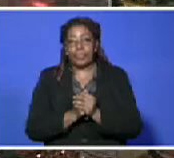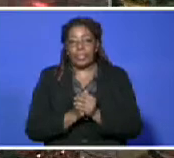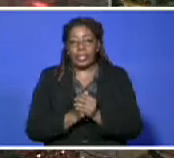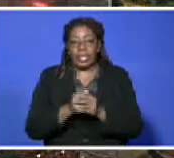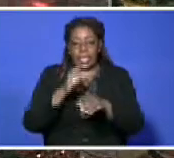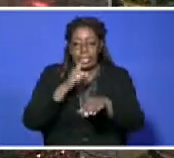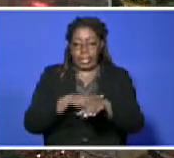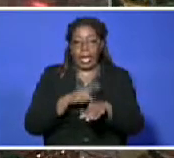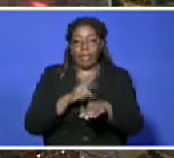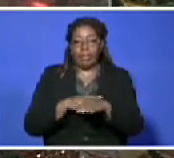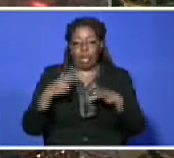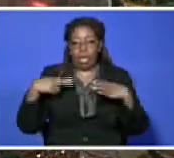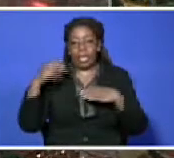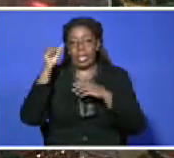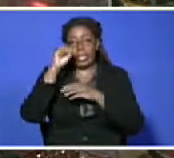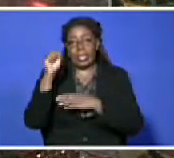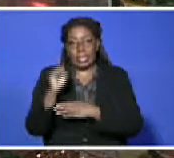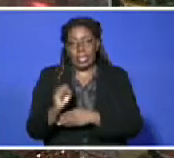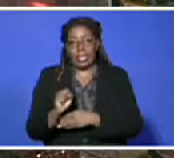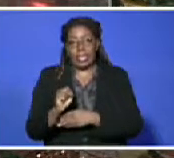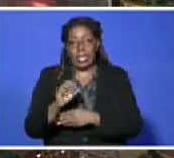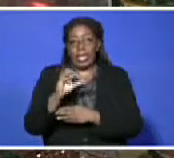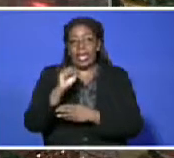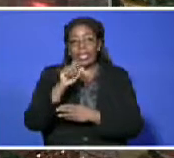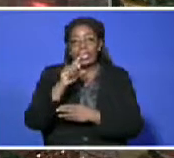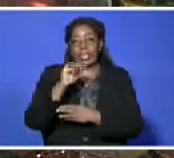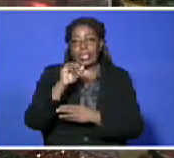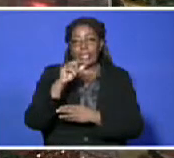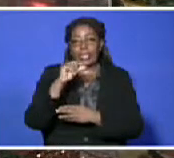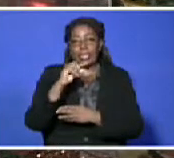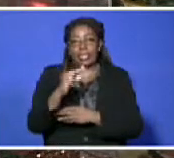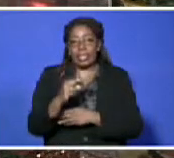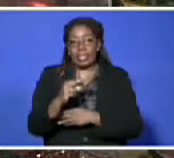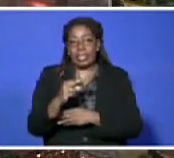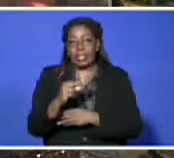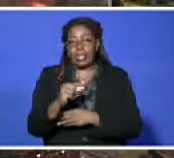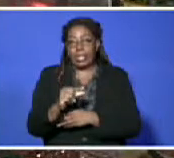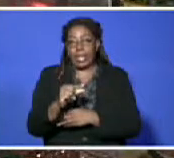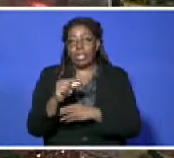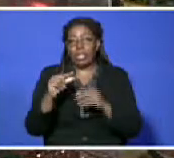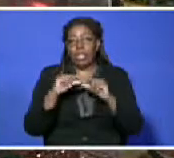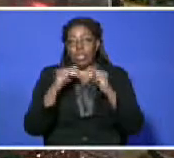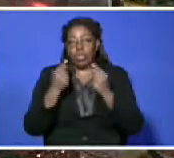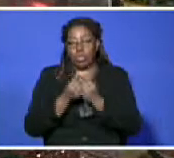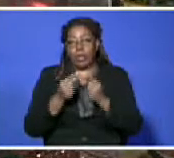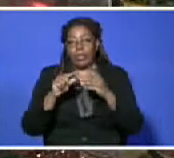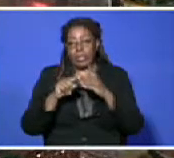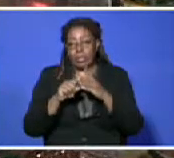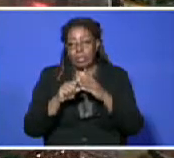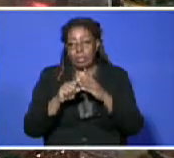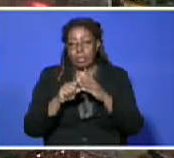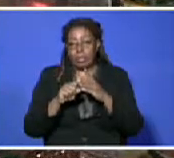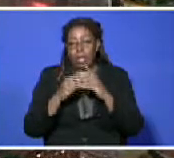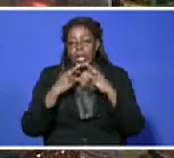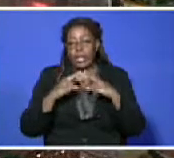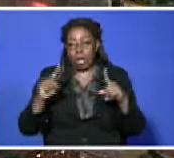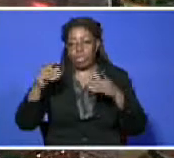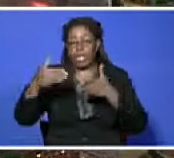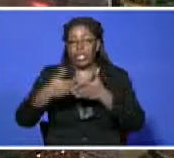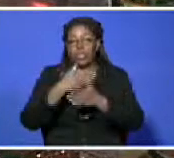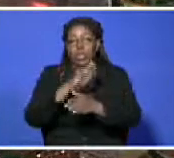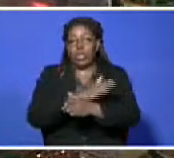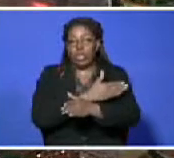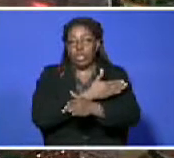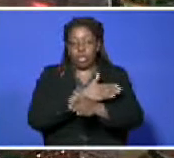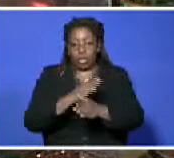Right in time for the holiday season, the Sting Junkanoo Group, which is known as a fun group, announced the launch of their new song, which hopes to